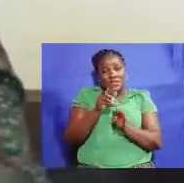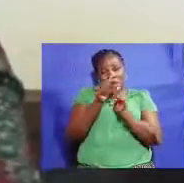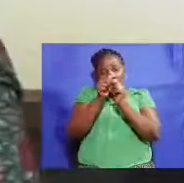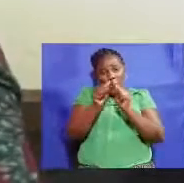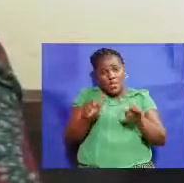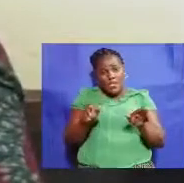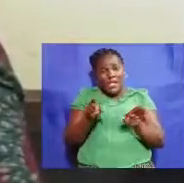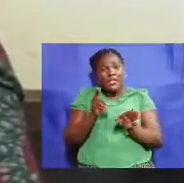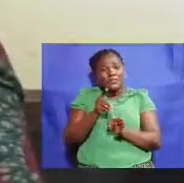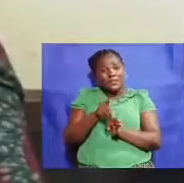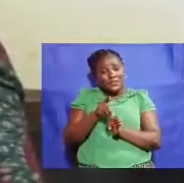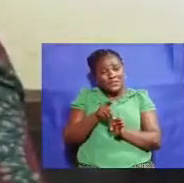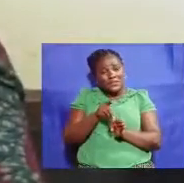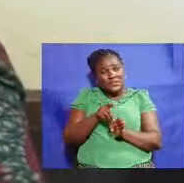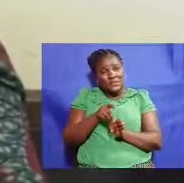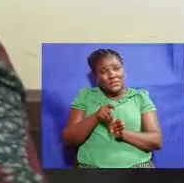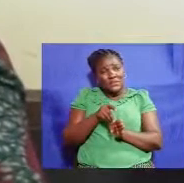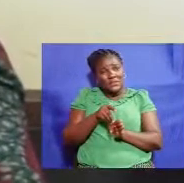without disability